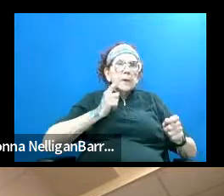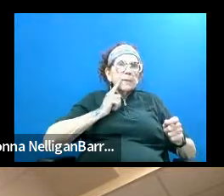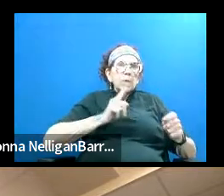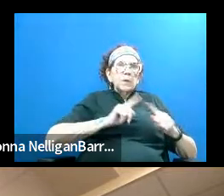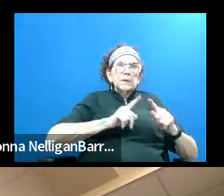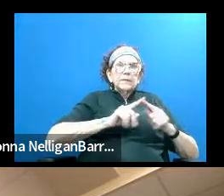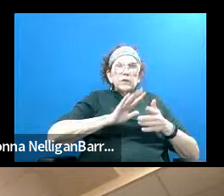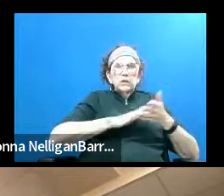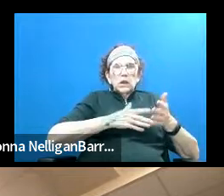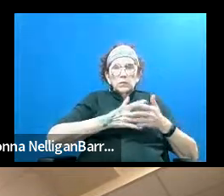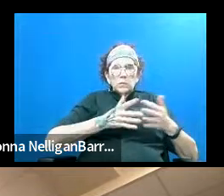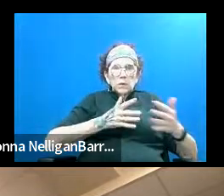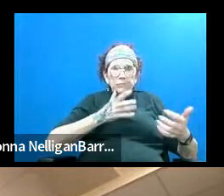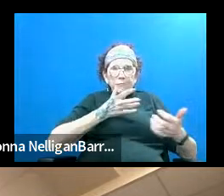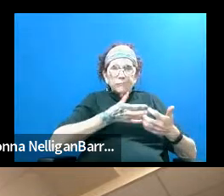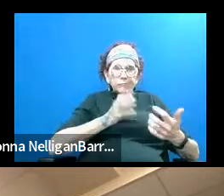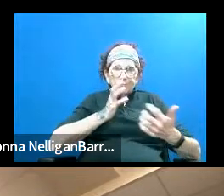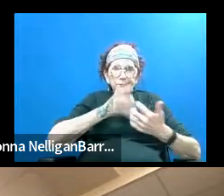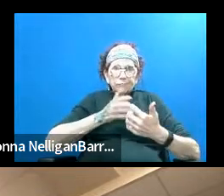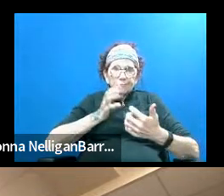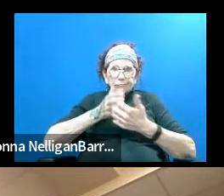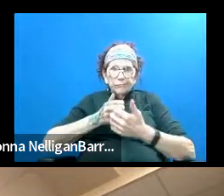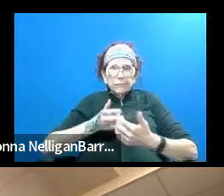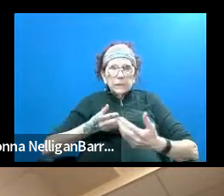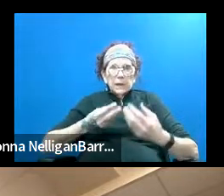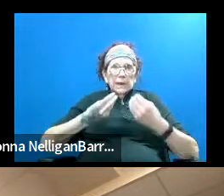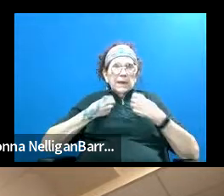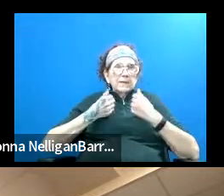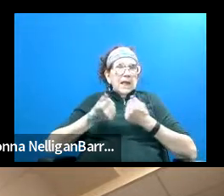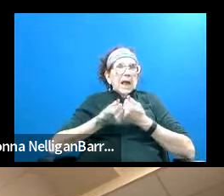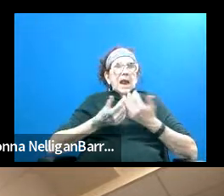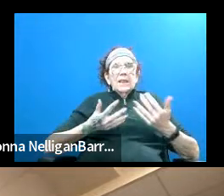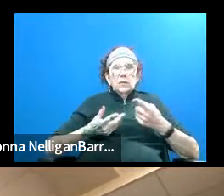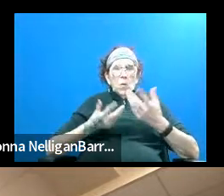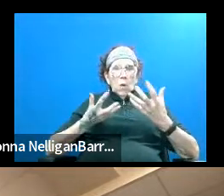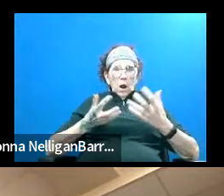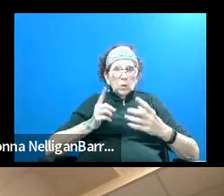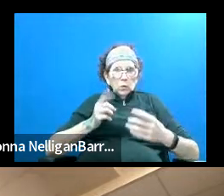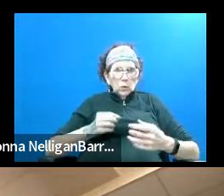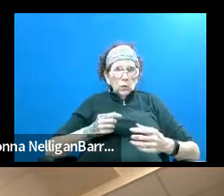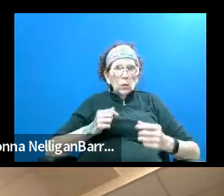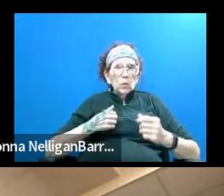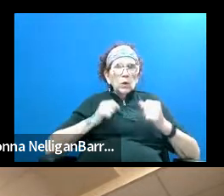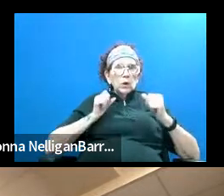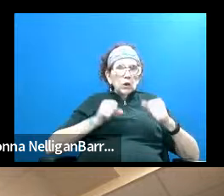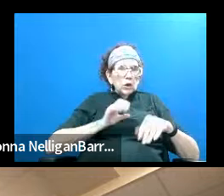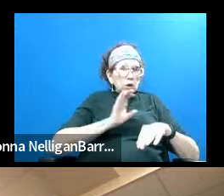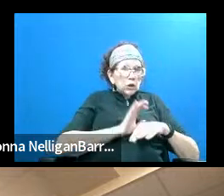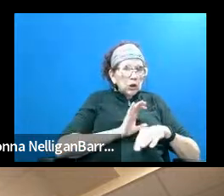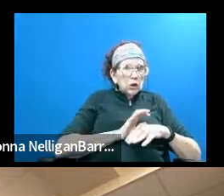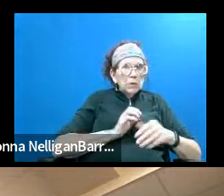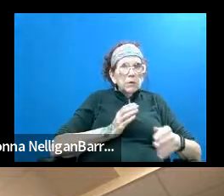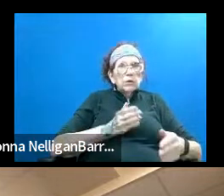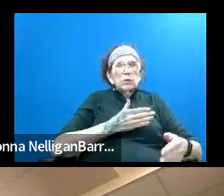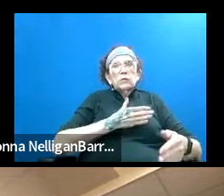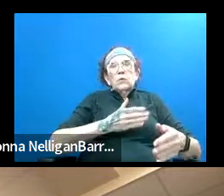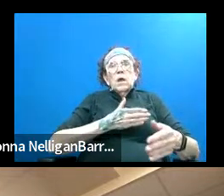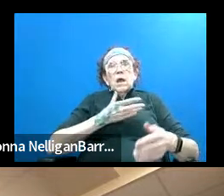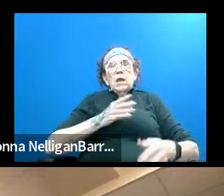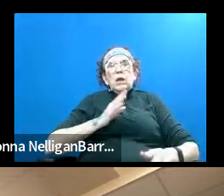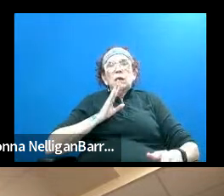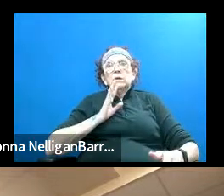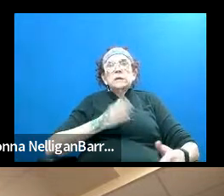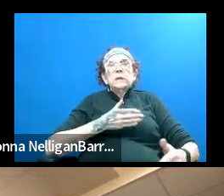might want to do. It could be a church with a choir performance. You know, it could be